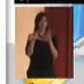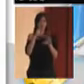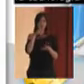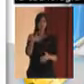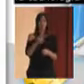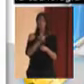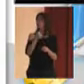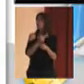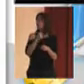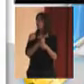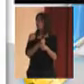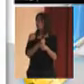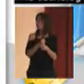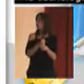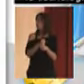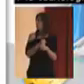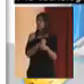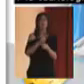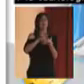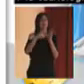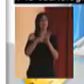technology. And this